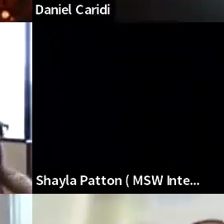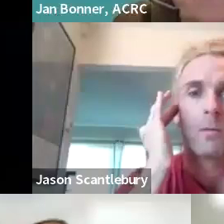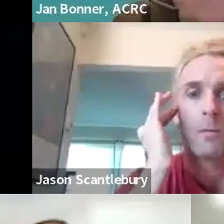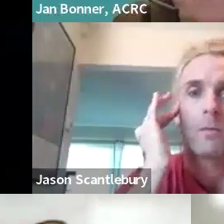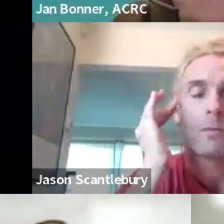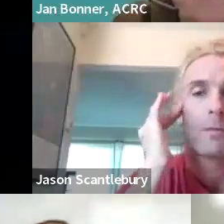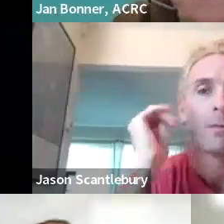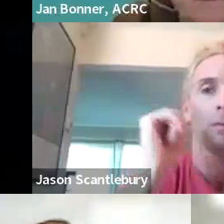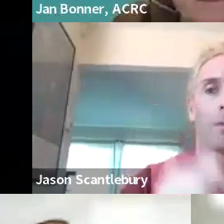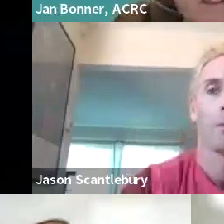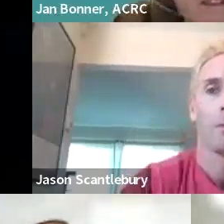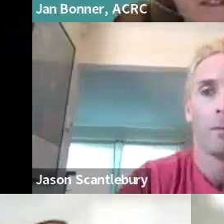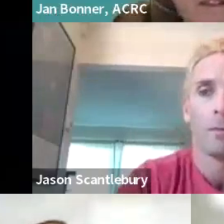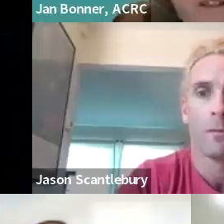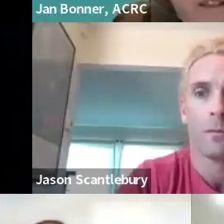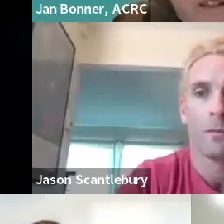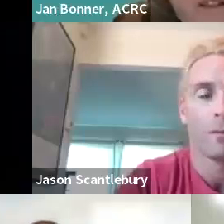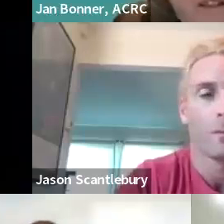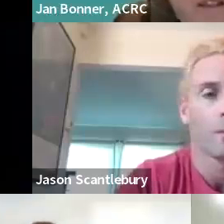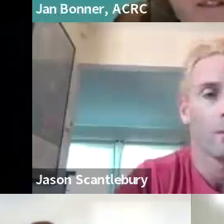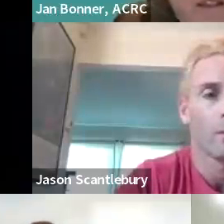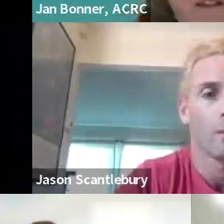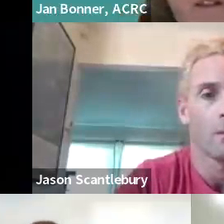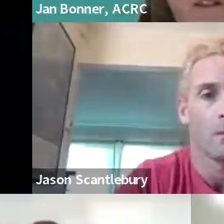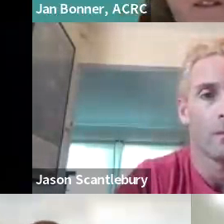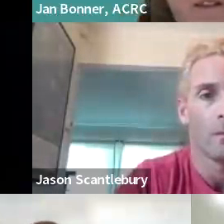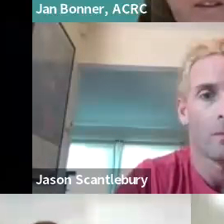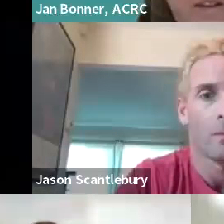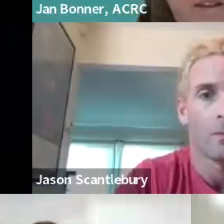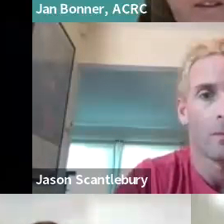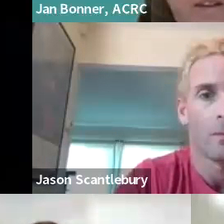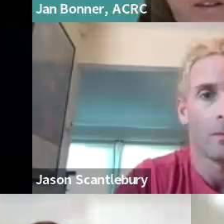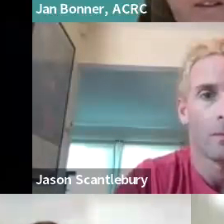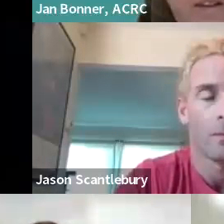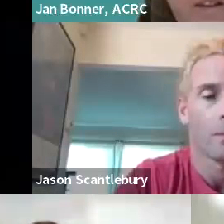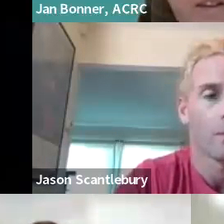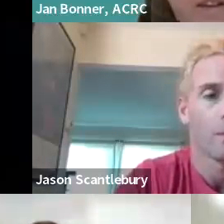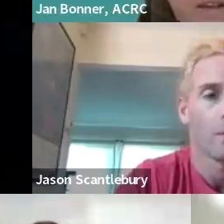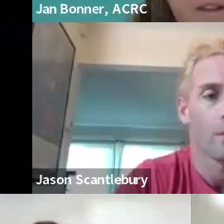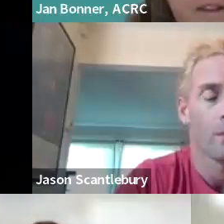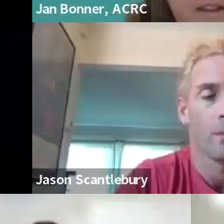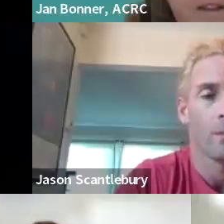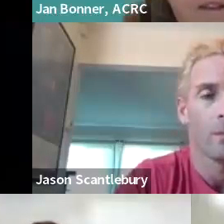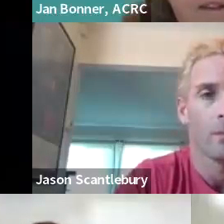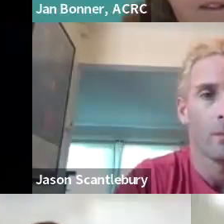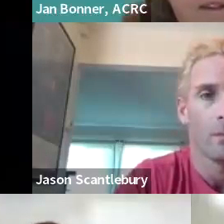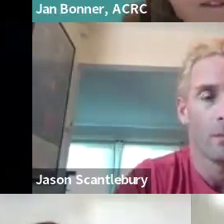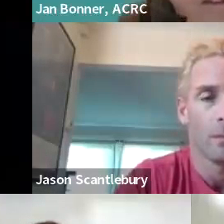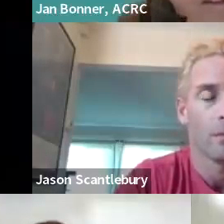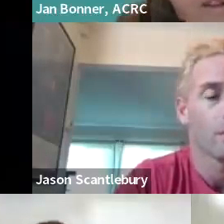him. He'll put his email there because he wants to be able to come out and do that same visit like he got to do up in Tahoe.